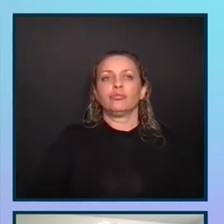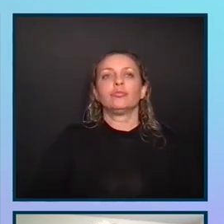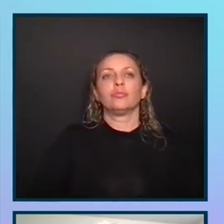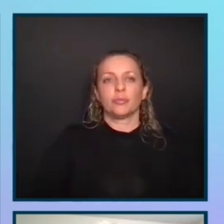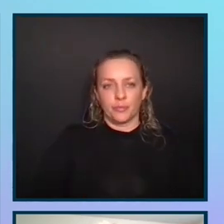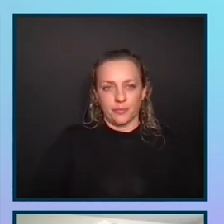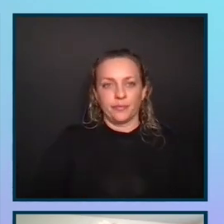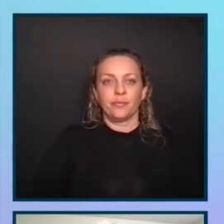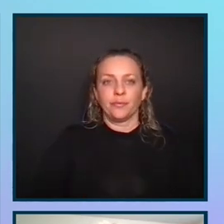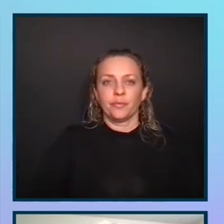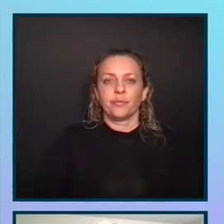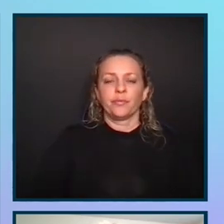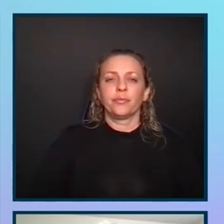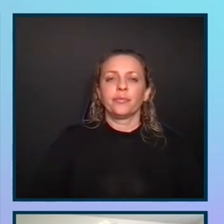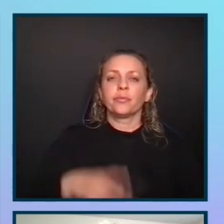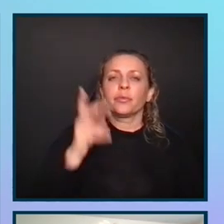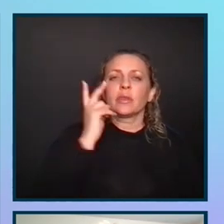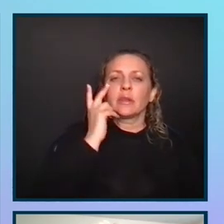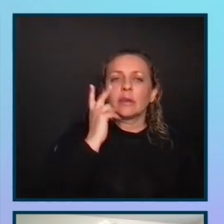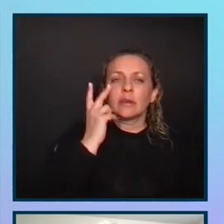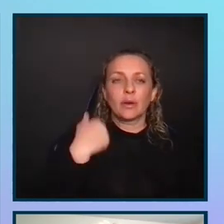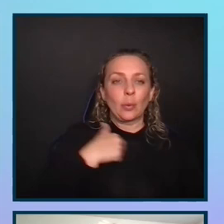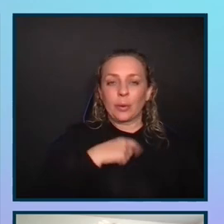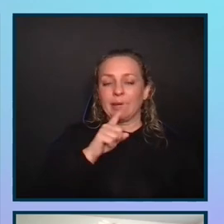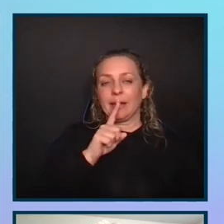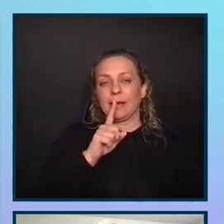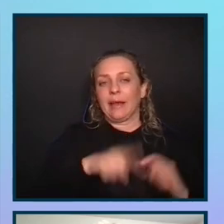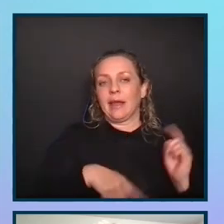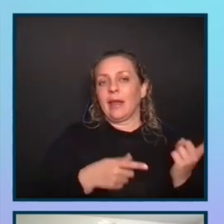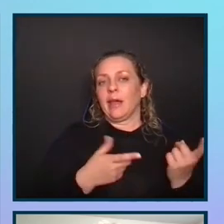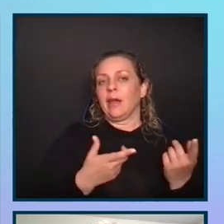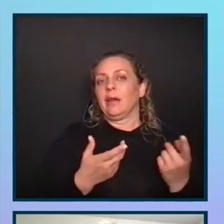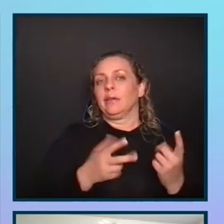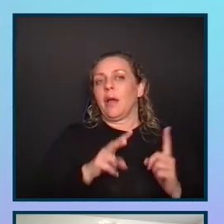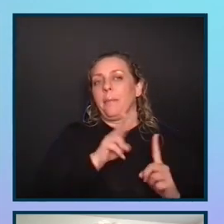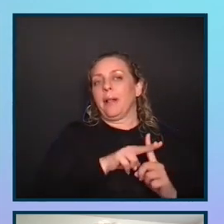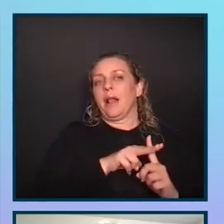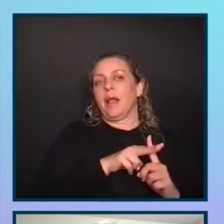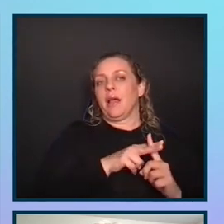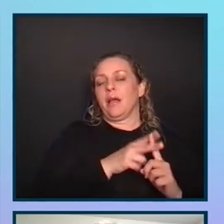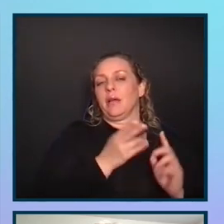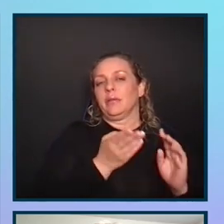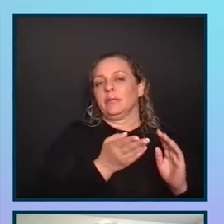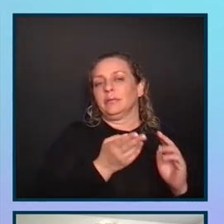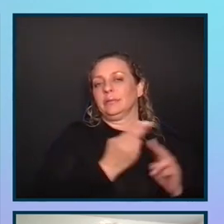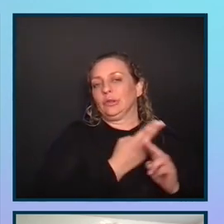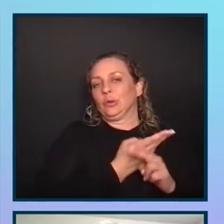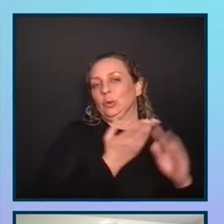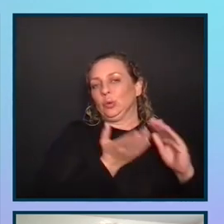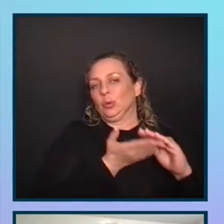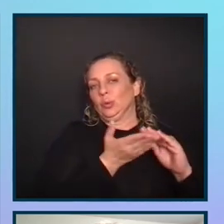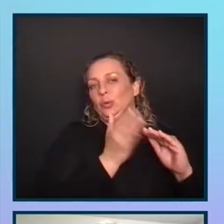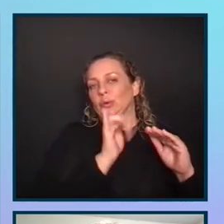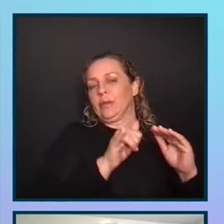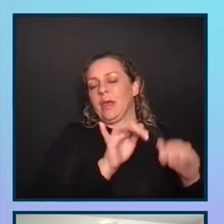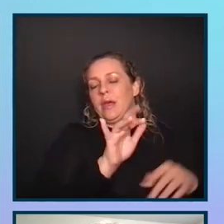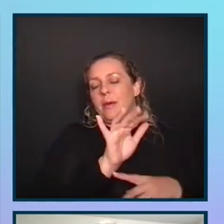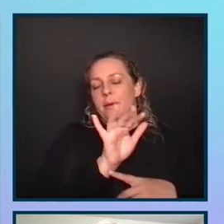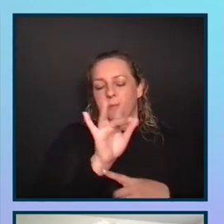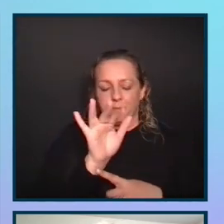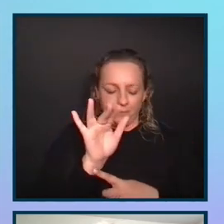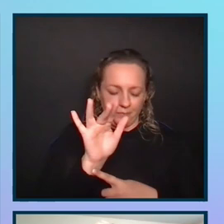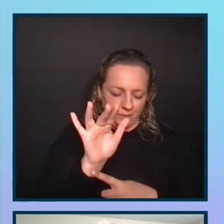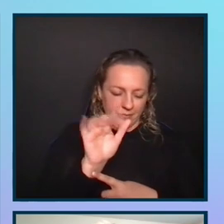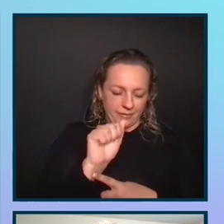And while we can't run the